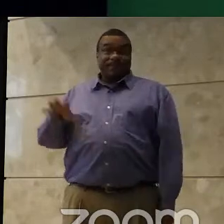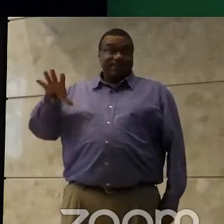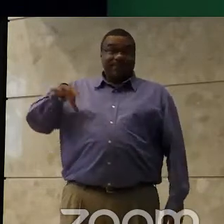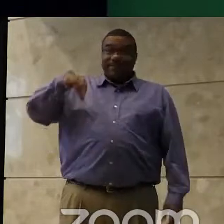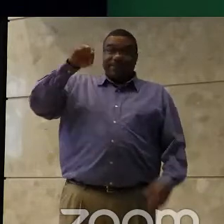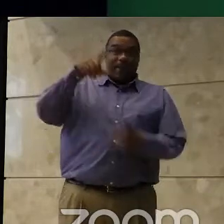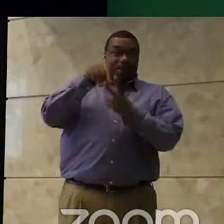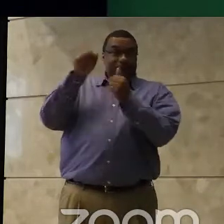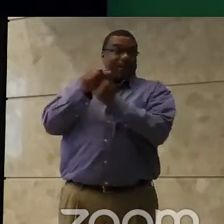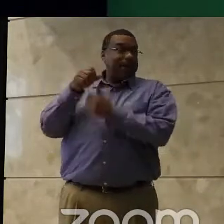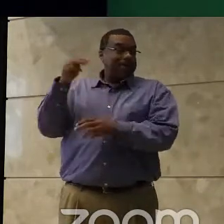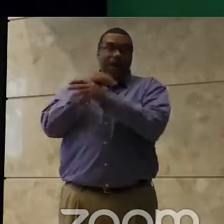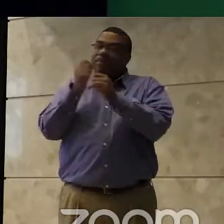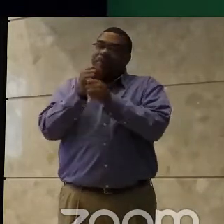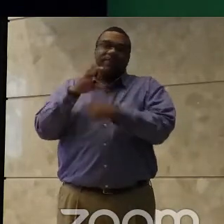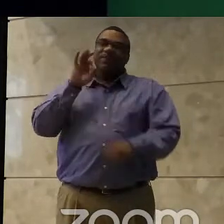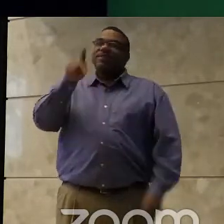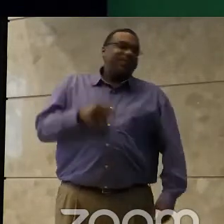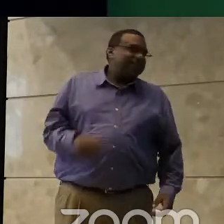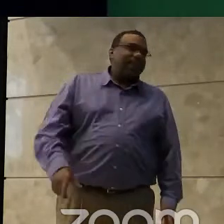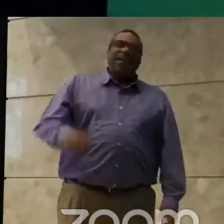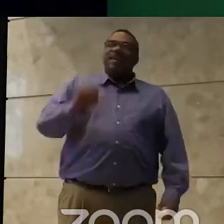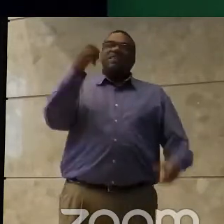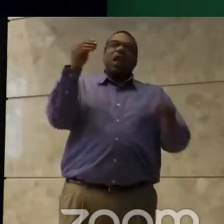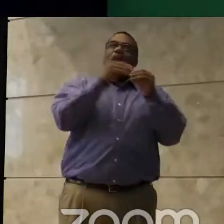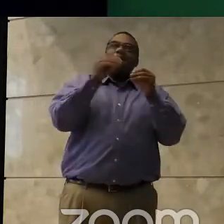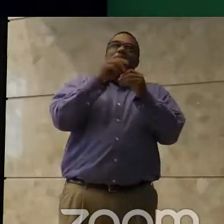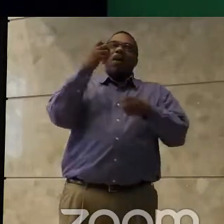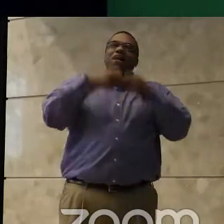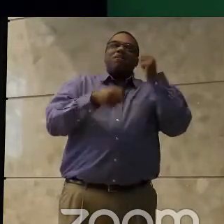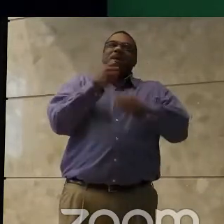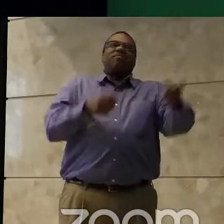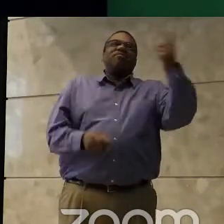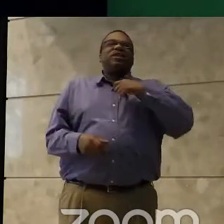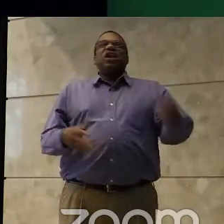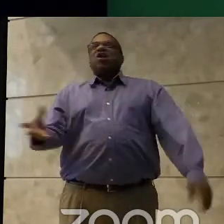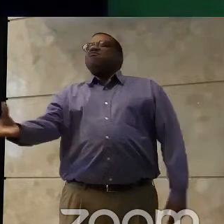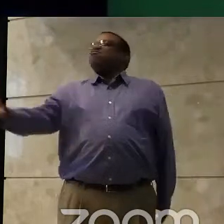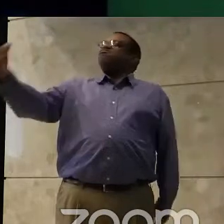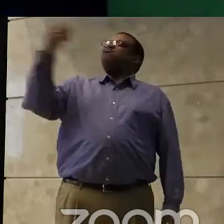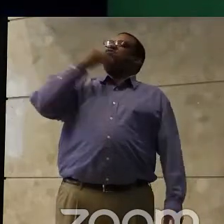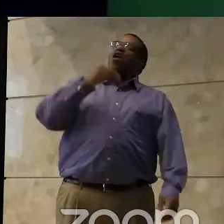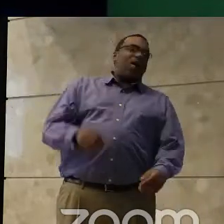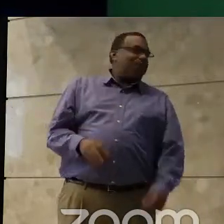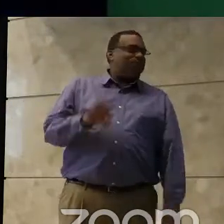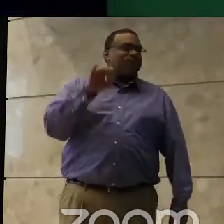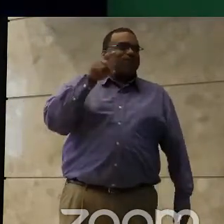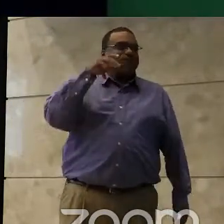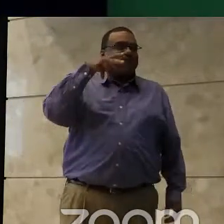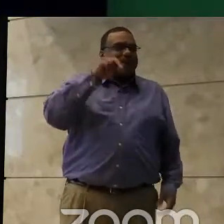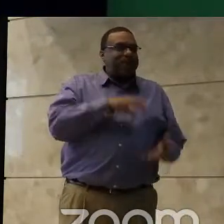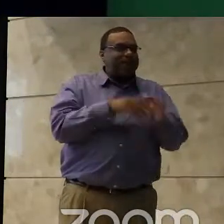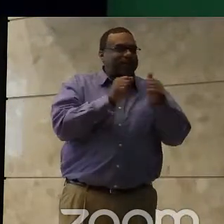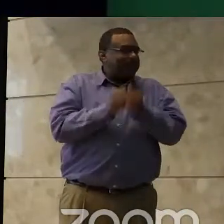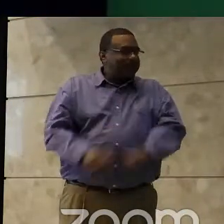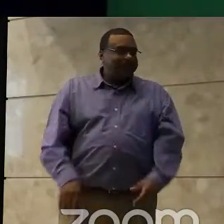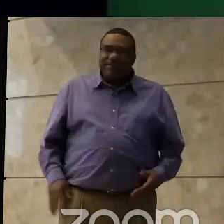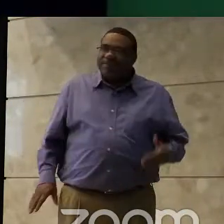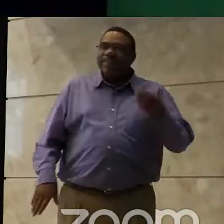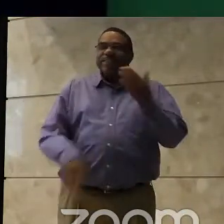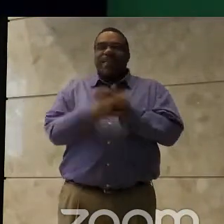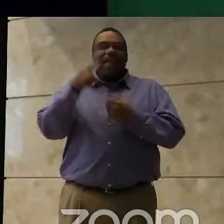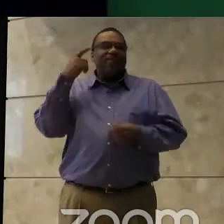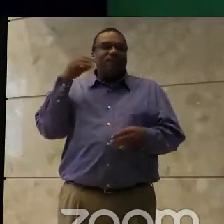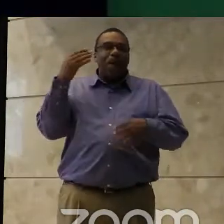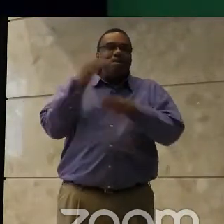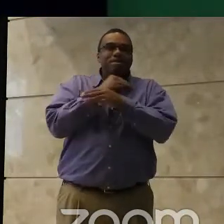are the 10 problems. And I'd say, give us 10 more, teacher. And the whole class would go, shut up, Freeman. I got kicked for math all the